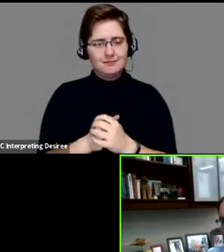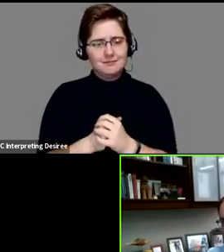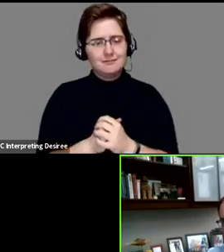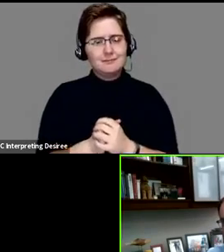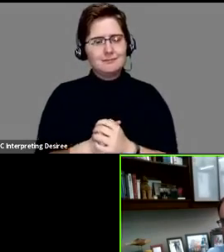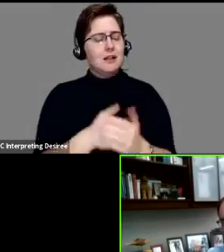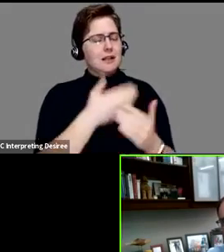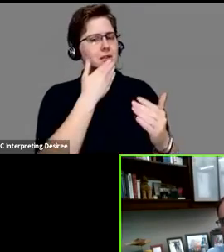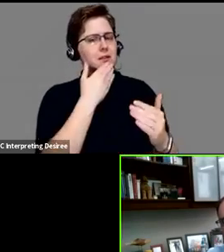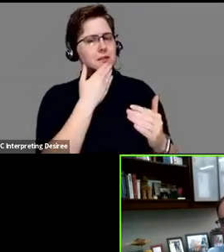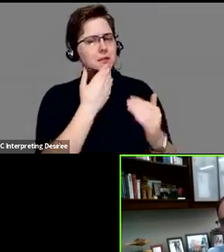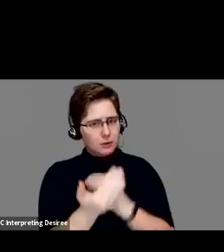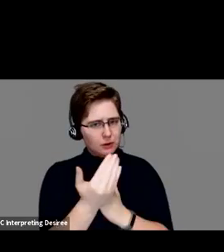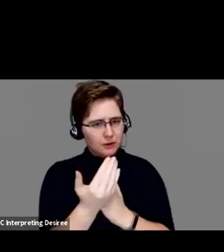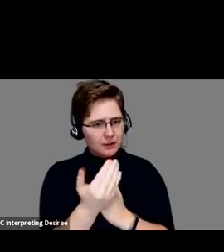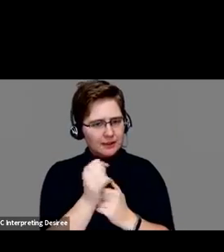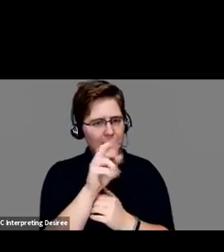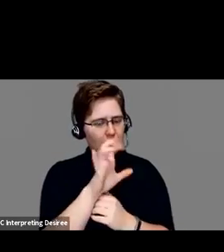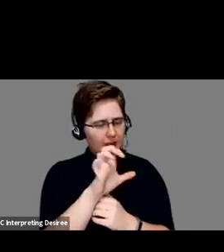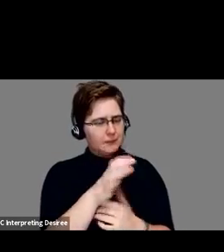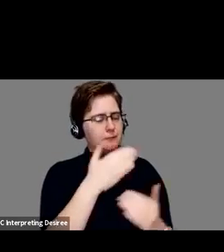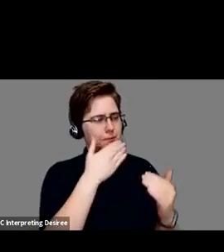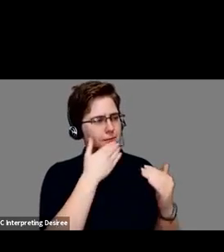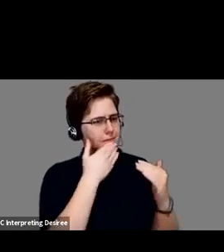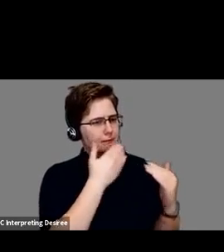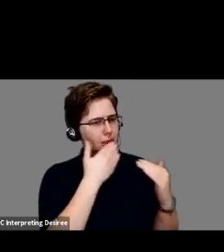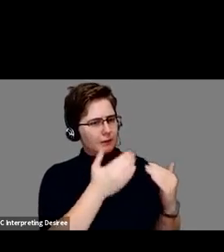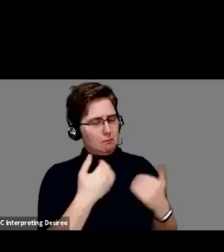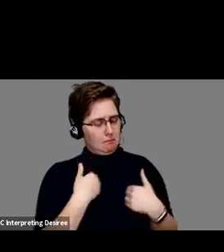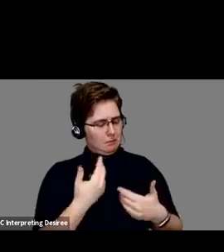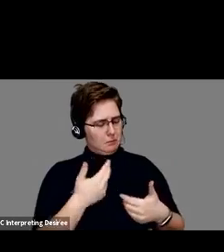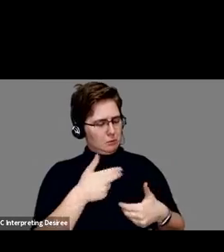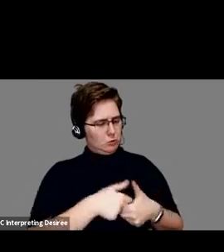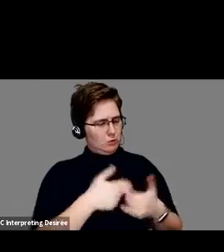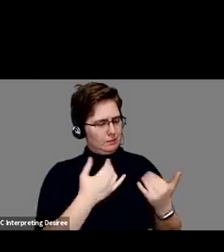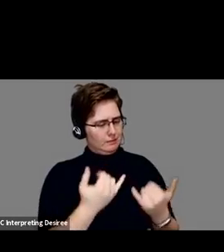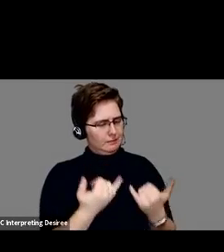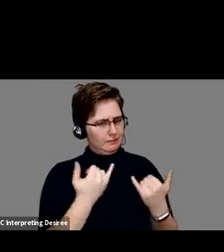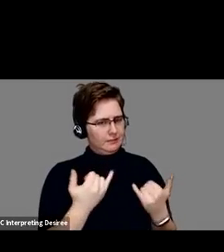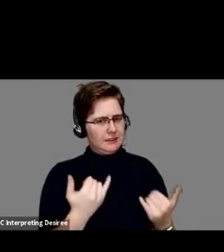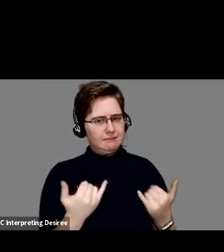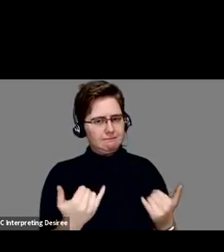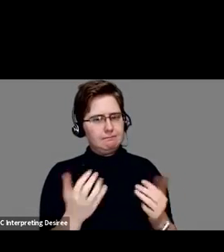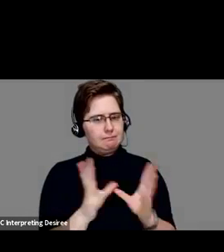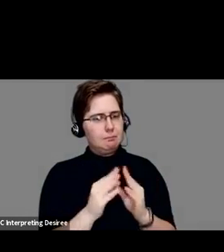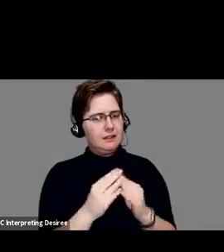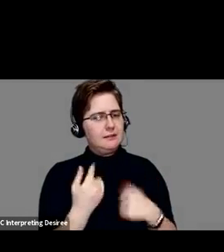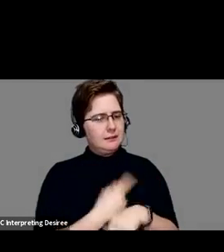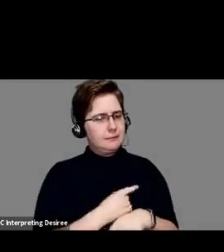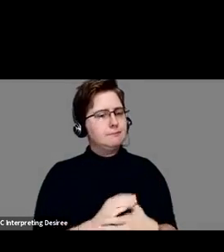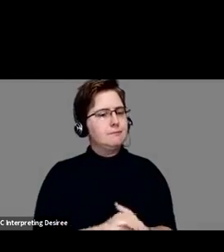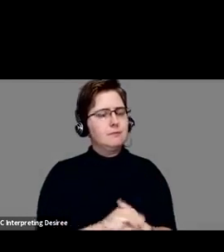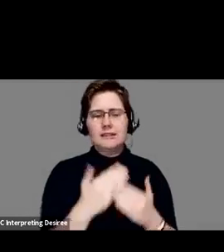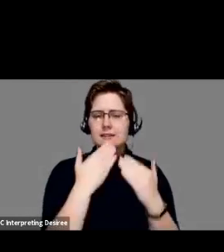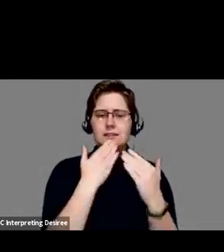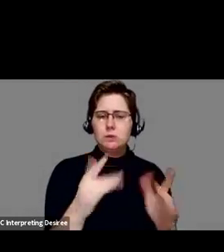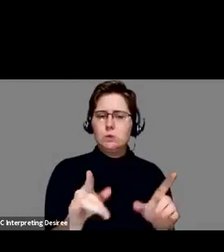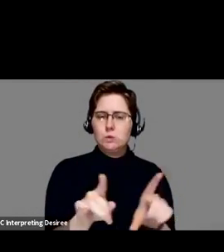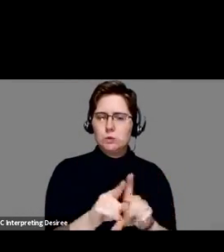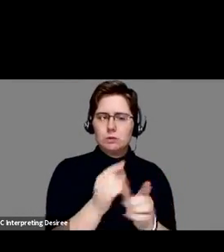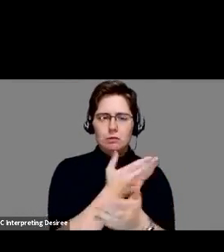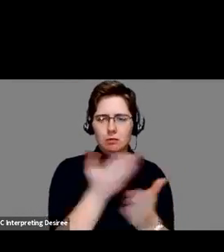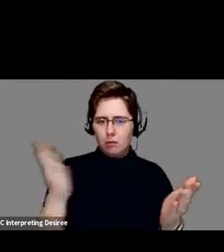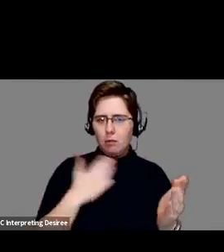Yeah, good morning, Eric. Thanks for having me on this meeting, and thanks also to